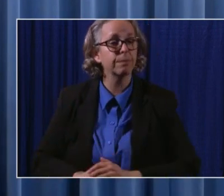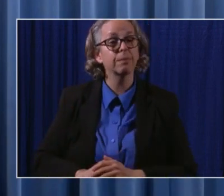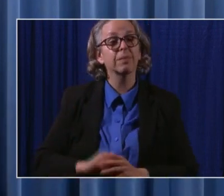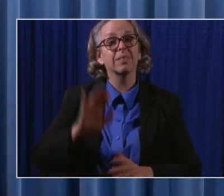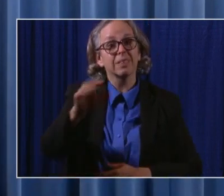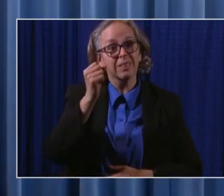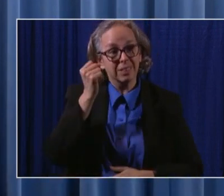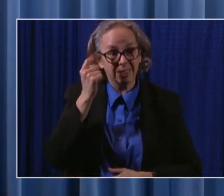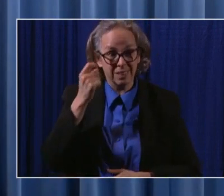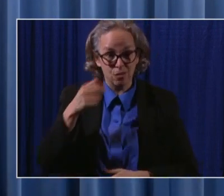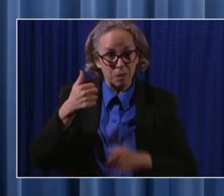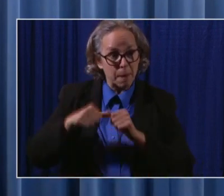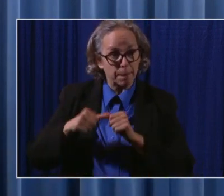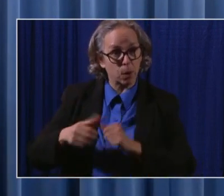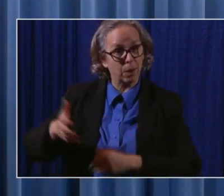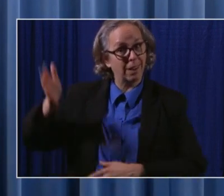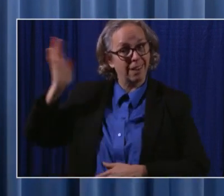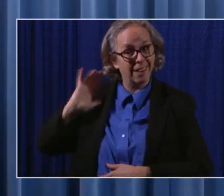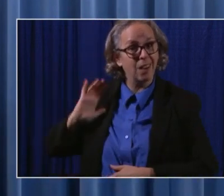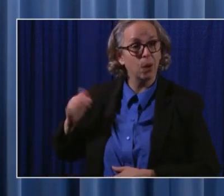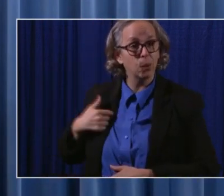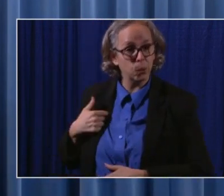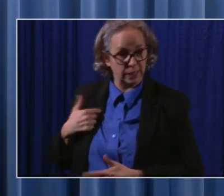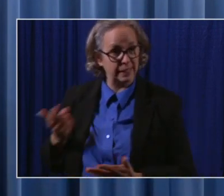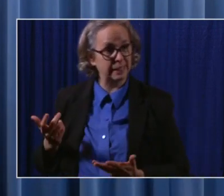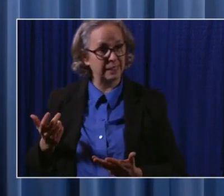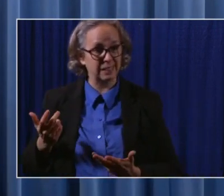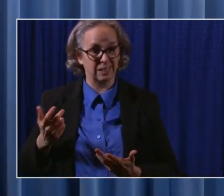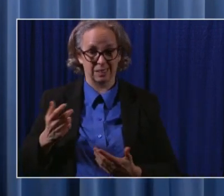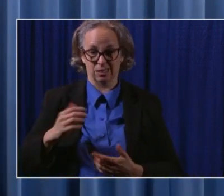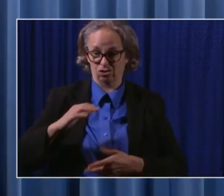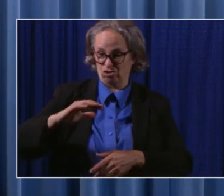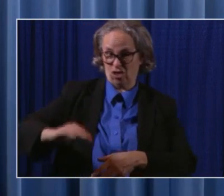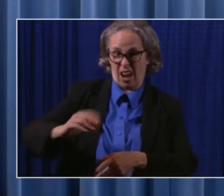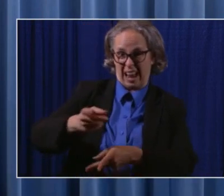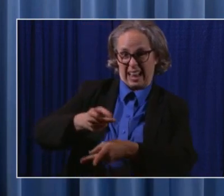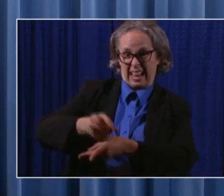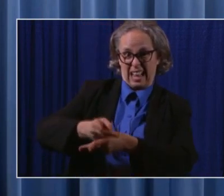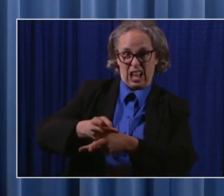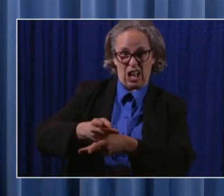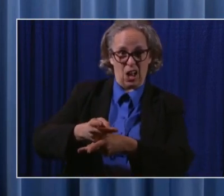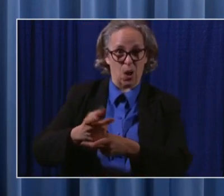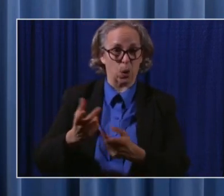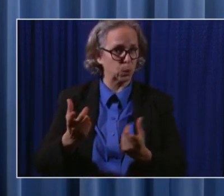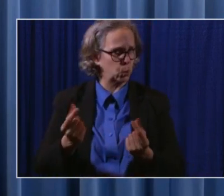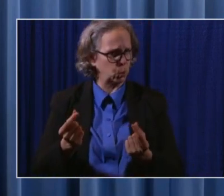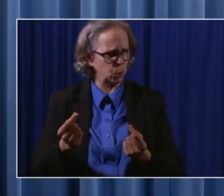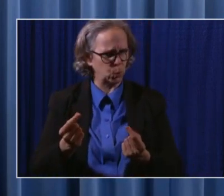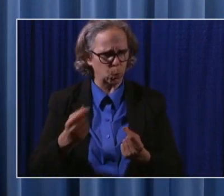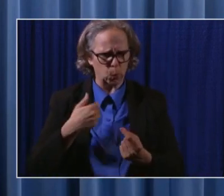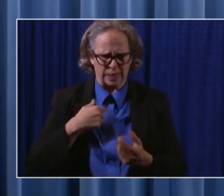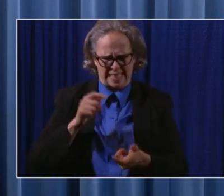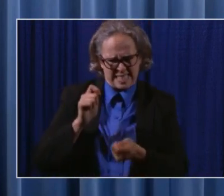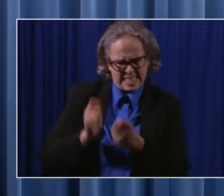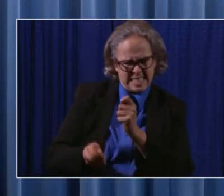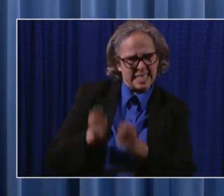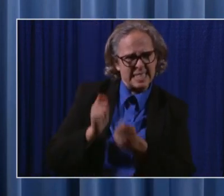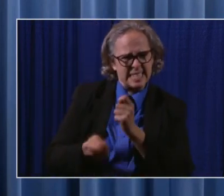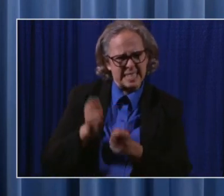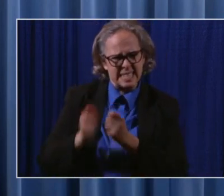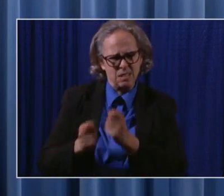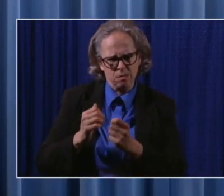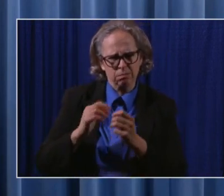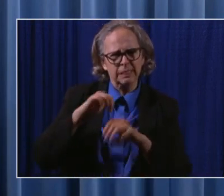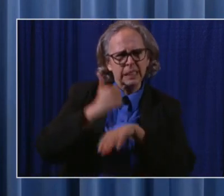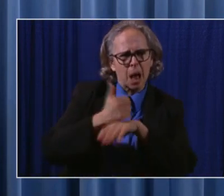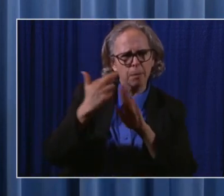care that has been on for the last several months during this pandemic, we've done absolutely everything we can to make it as safe as we can